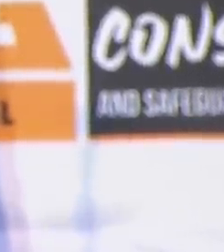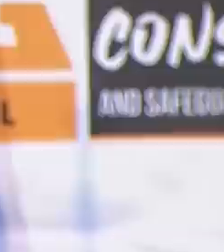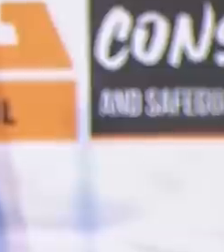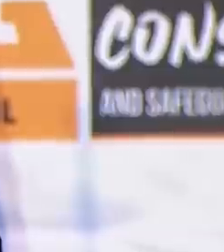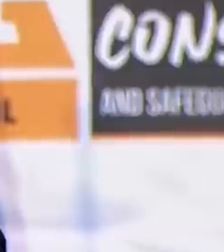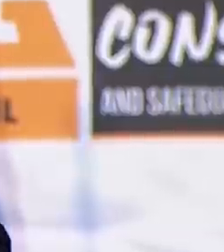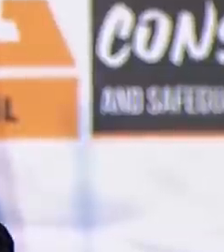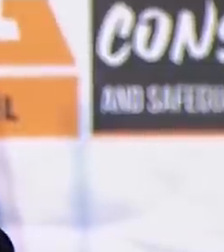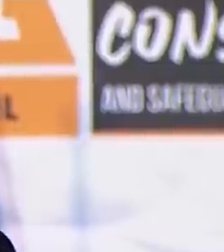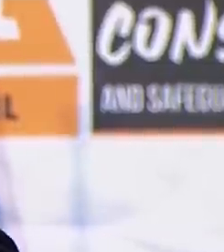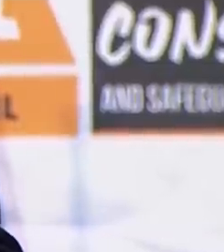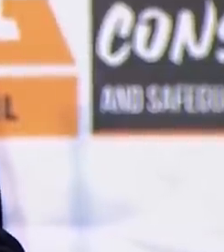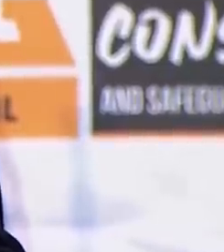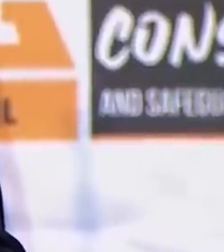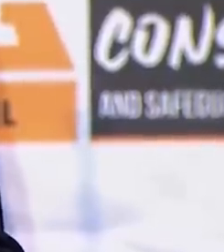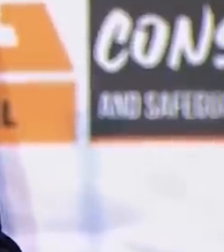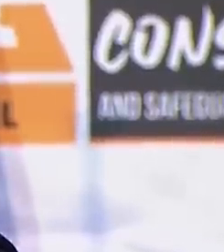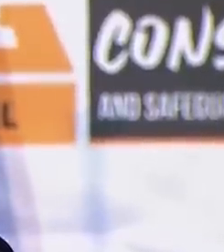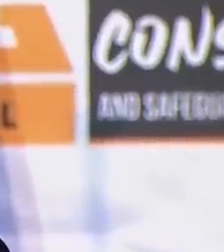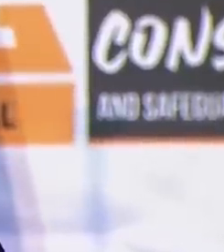surpassed our investment target,